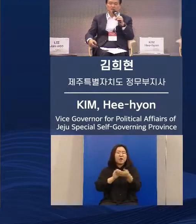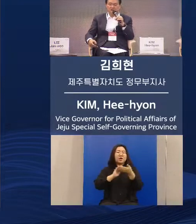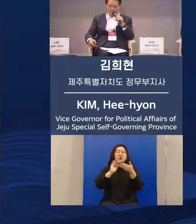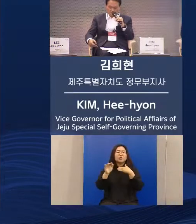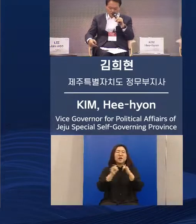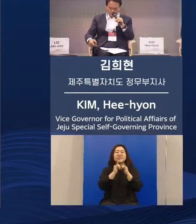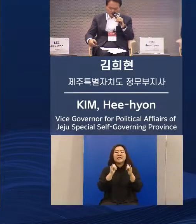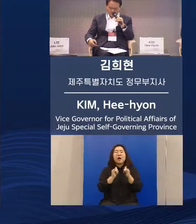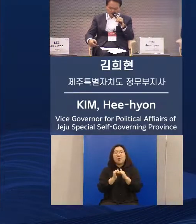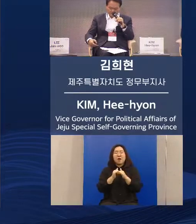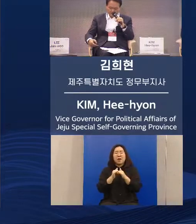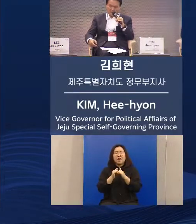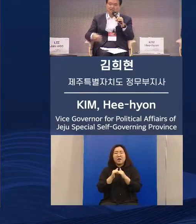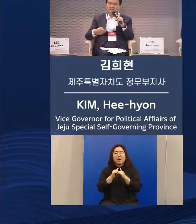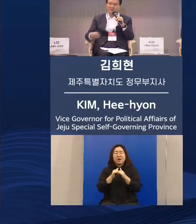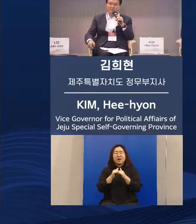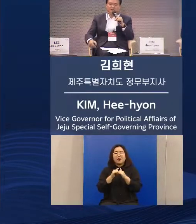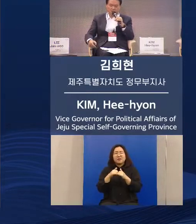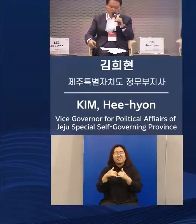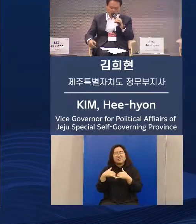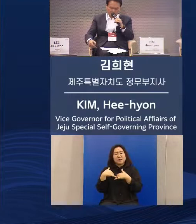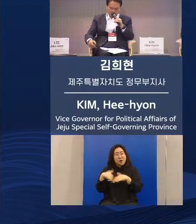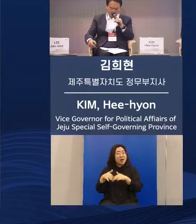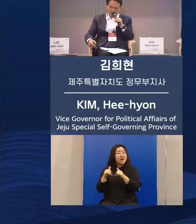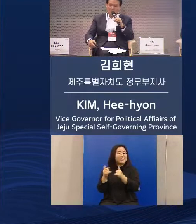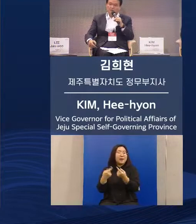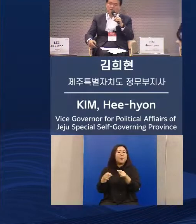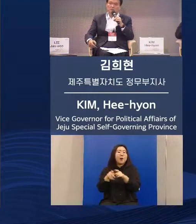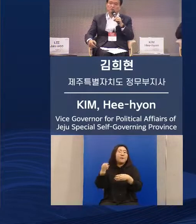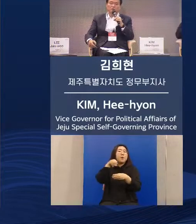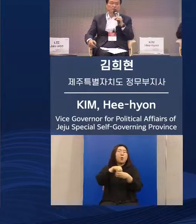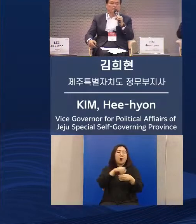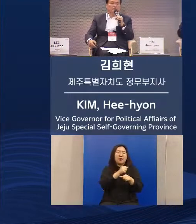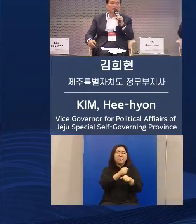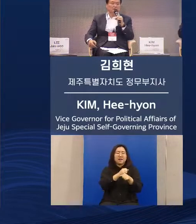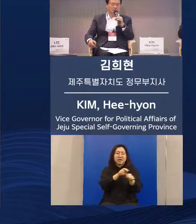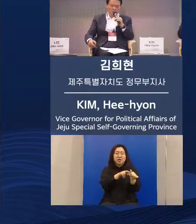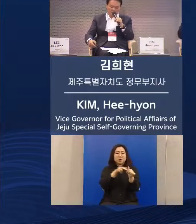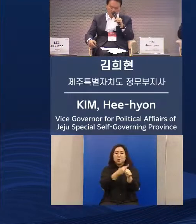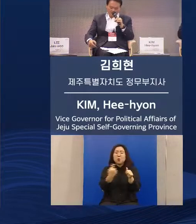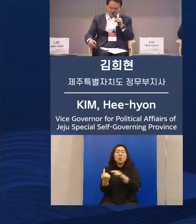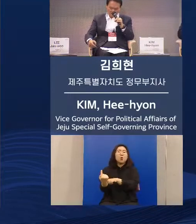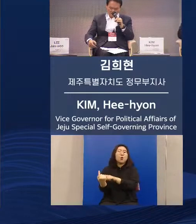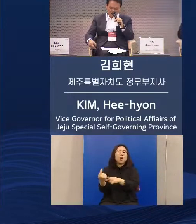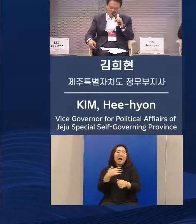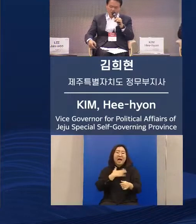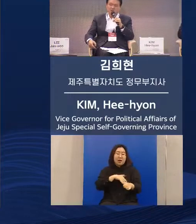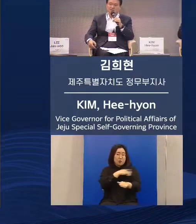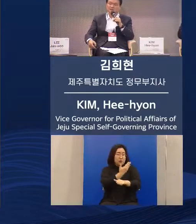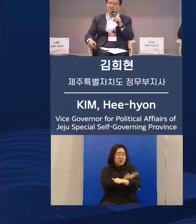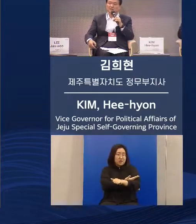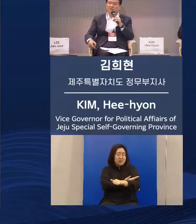the Jeju government will further cooperate with them to create a better